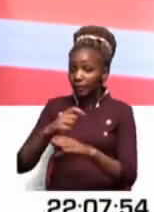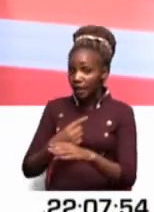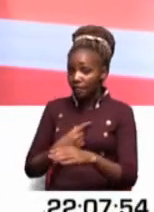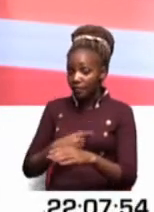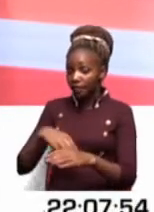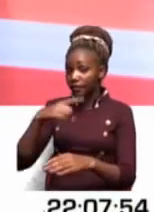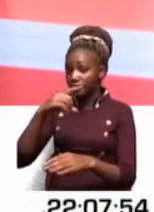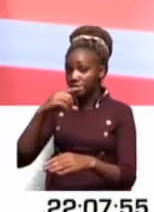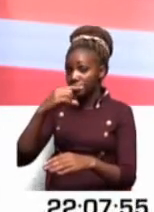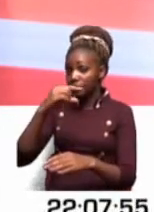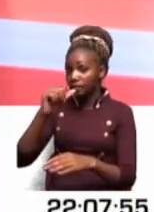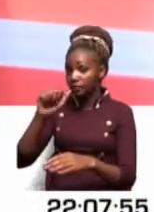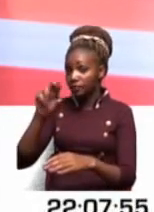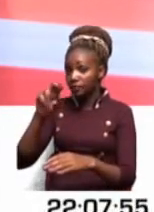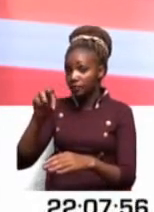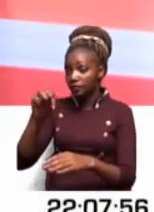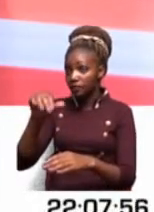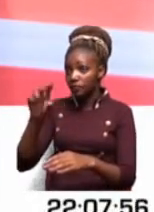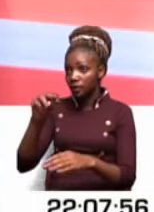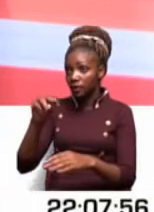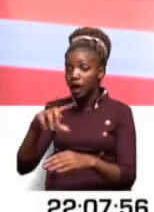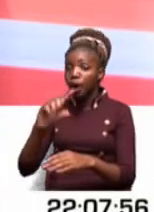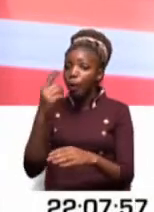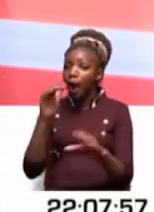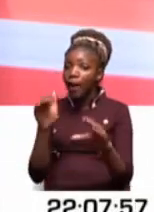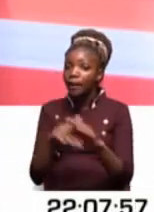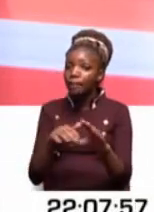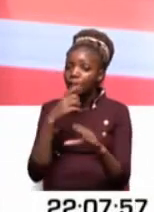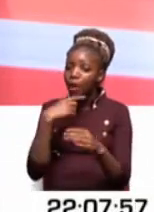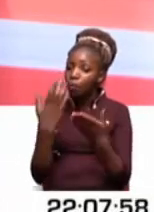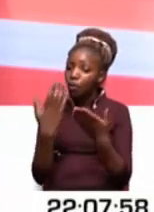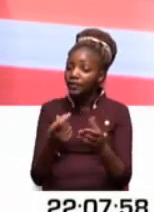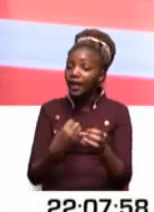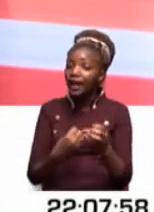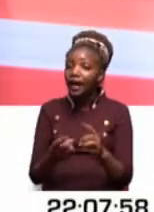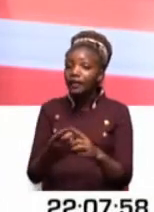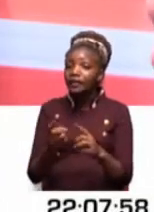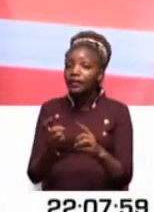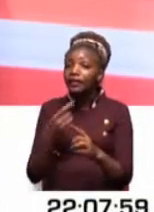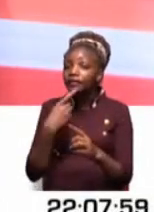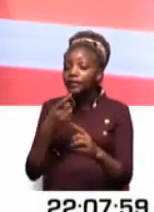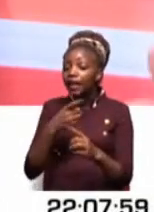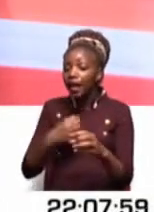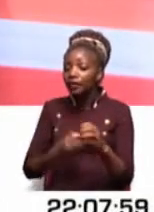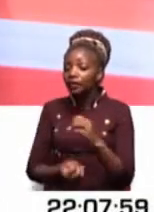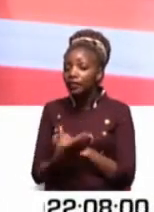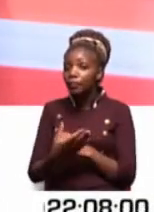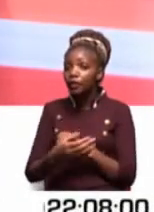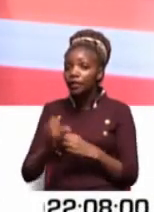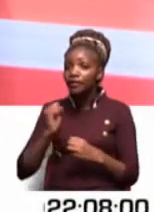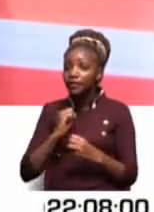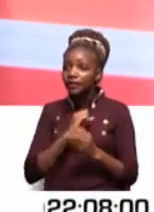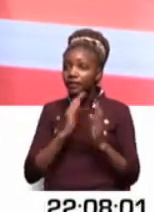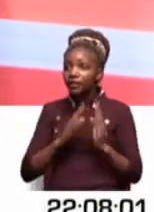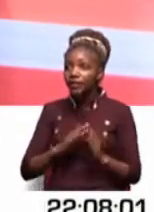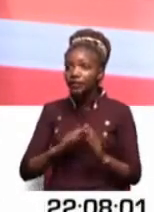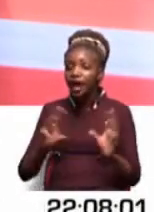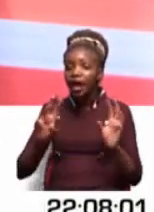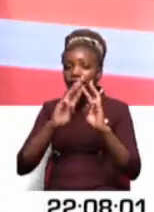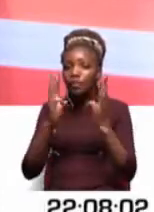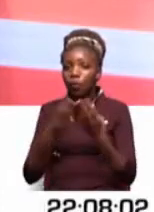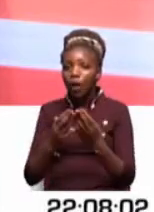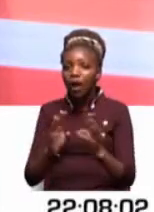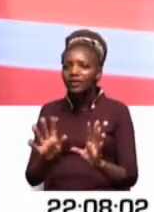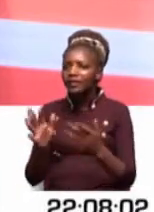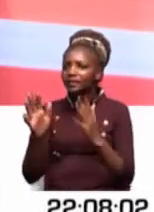this breakfast meeting that was there, a member who was there was telling us this morning, a senator, that the whole world is celebrating. They want to know, what is